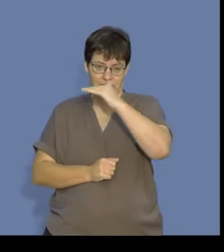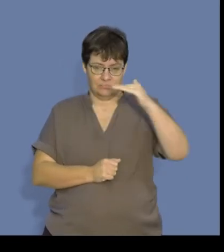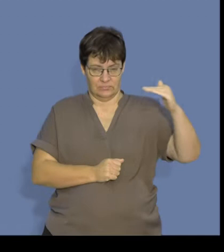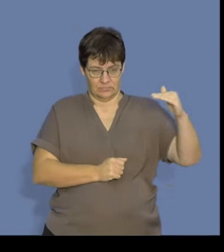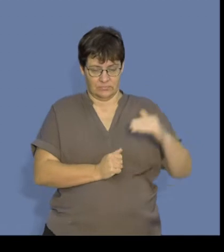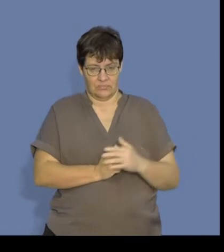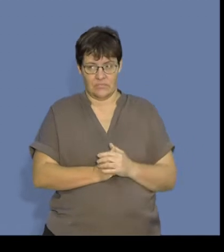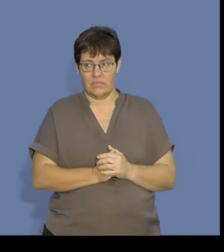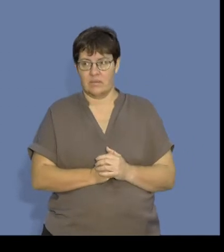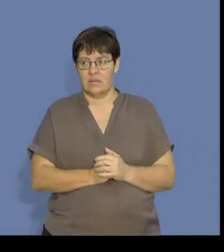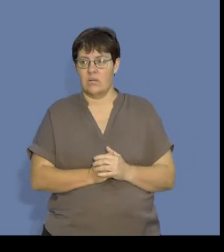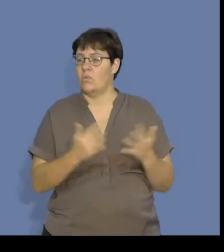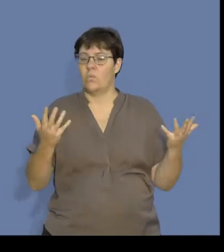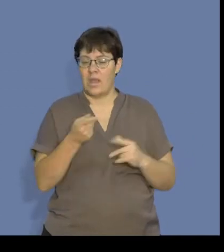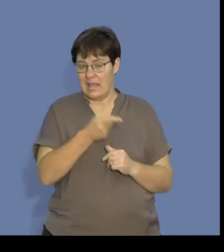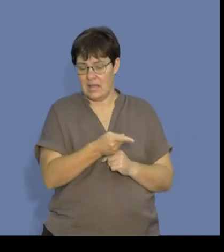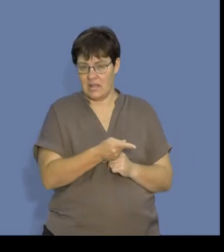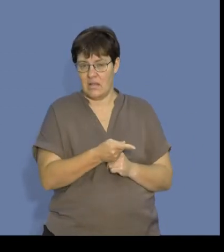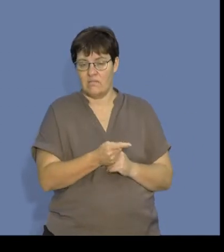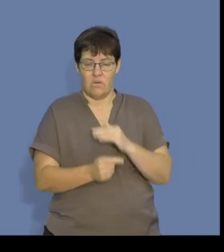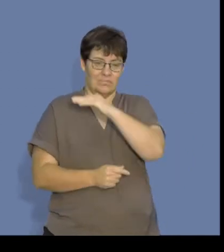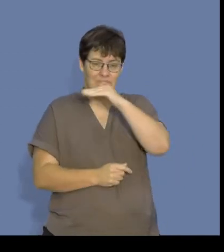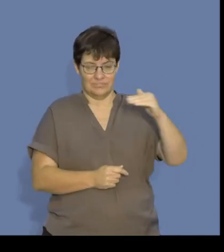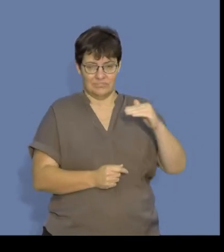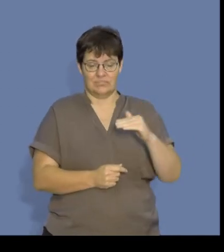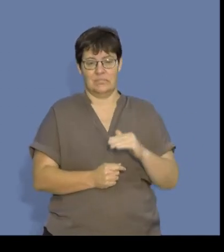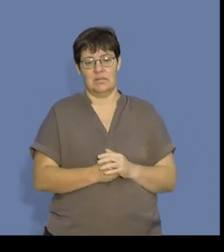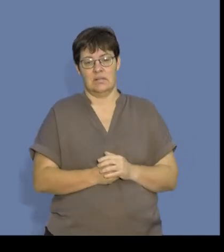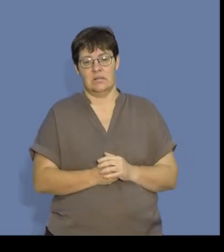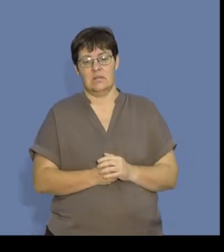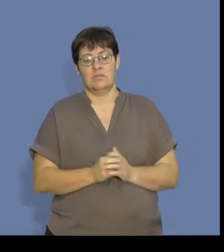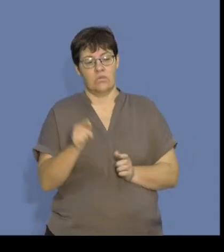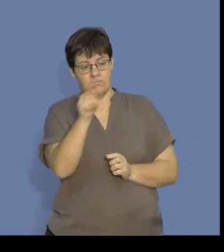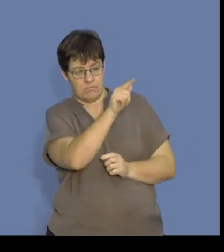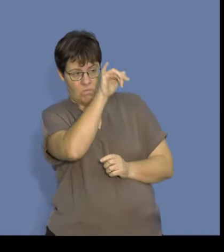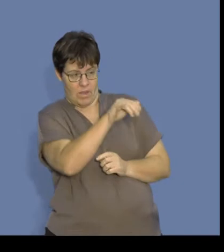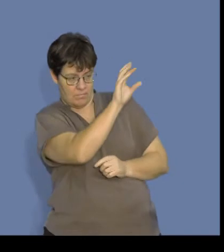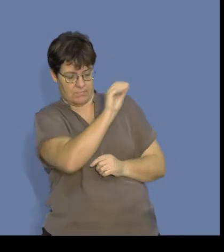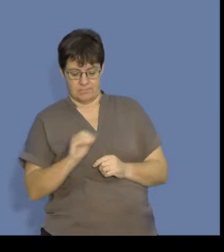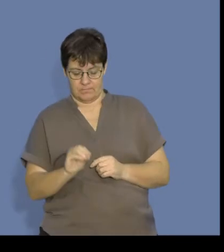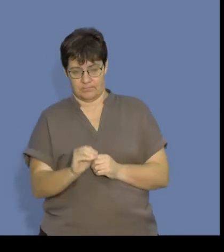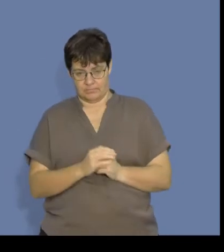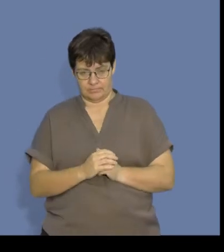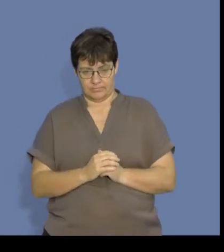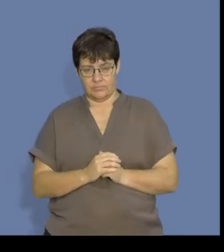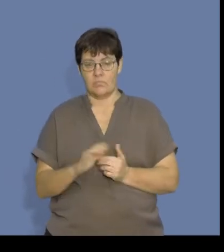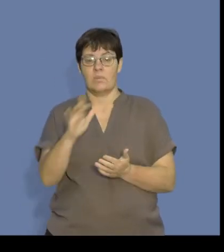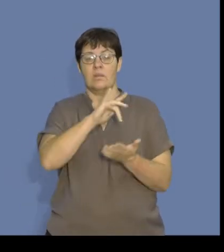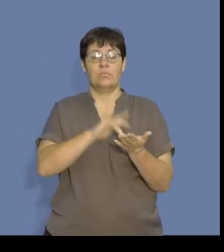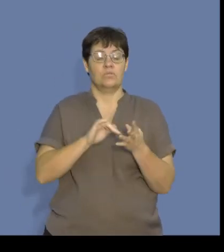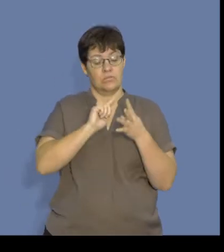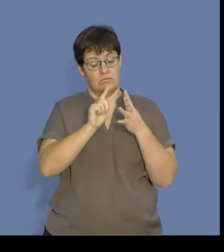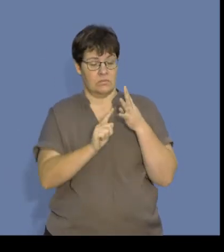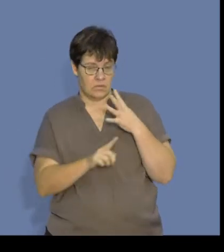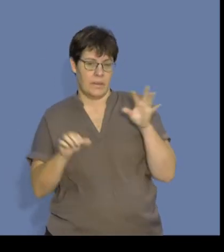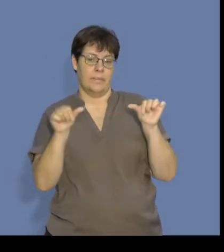vertical position. So where is it in terms of the vertical axis there? And that's how you get it. And then all